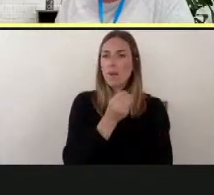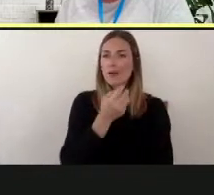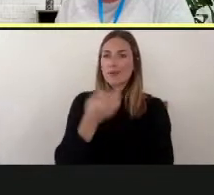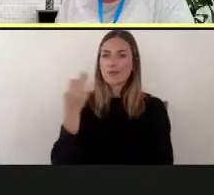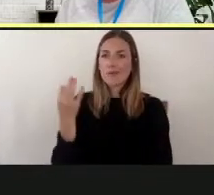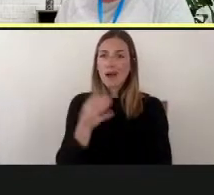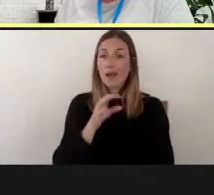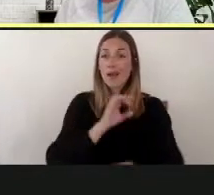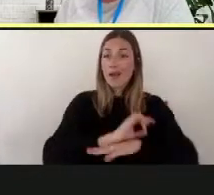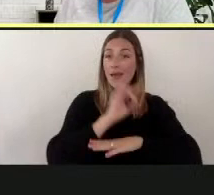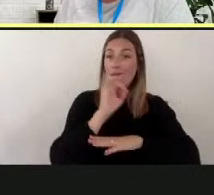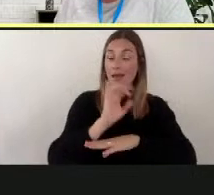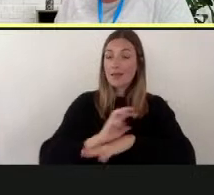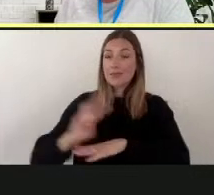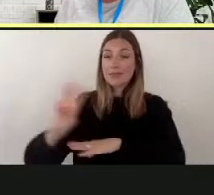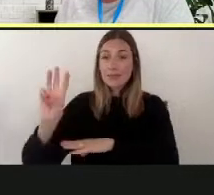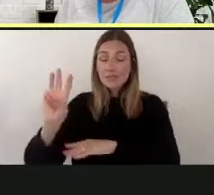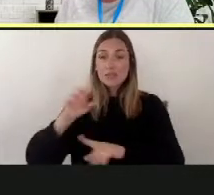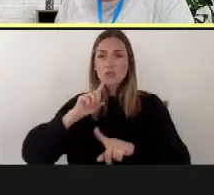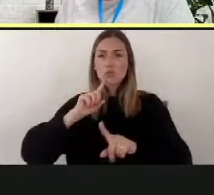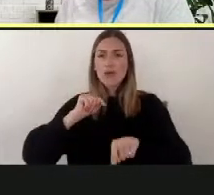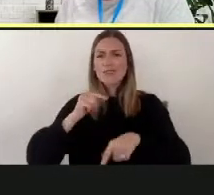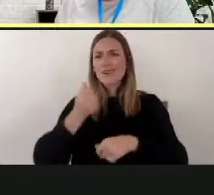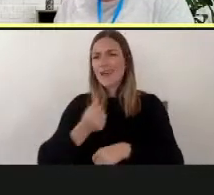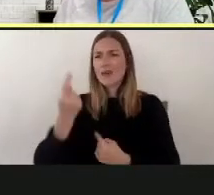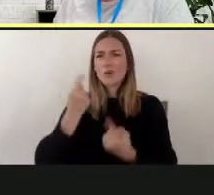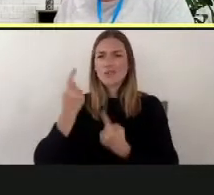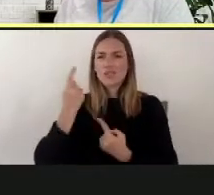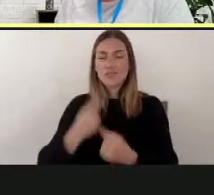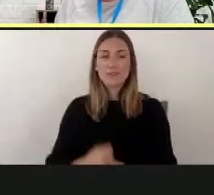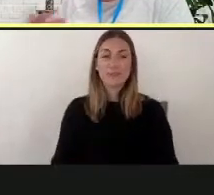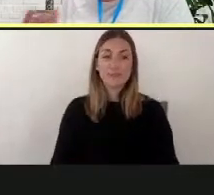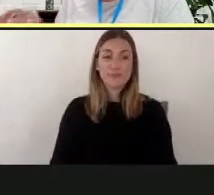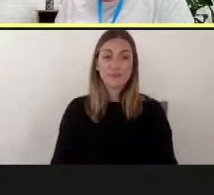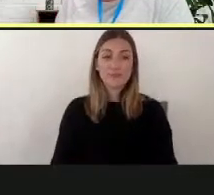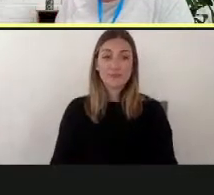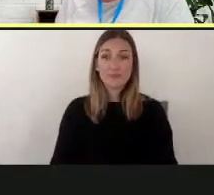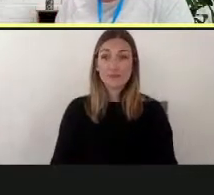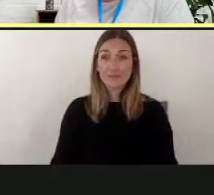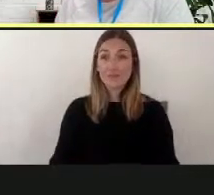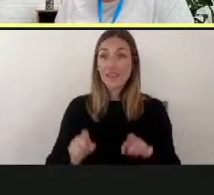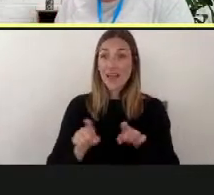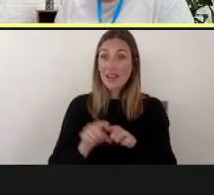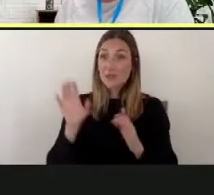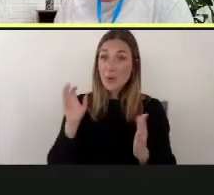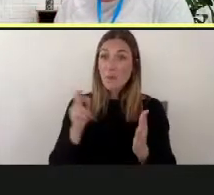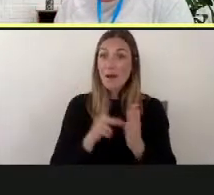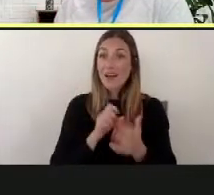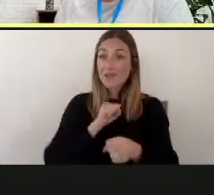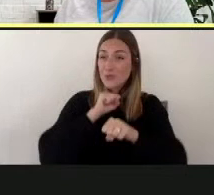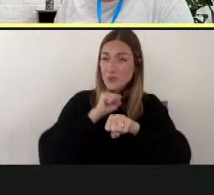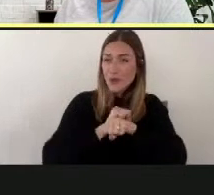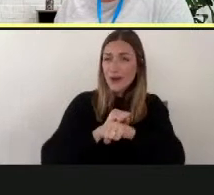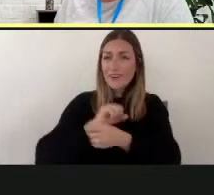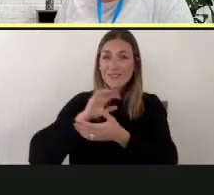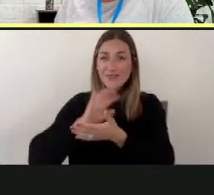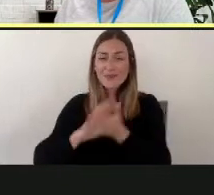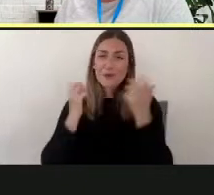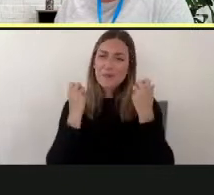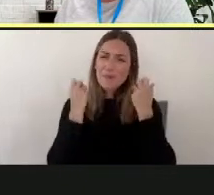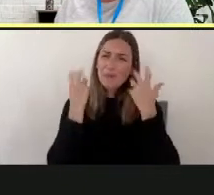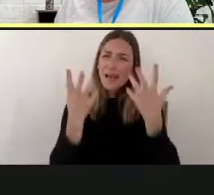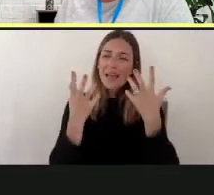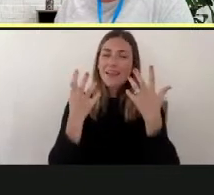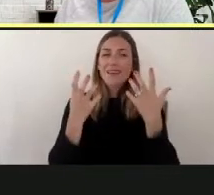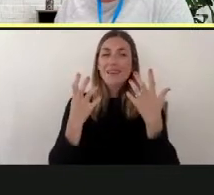6 p.m. to answer any of your questions. And as we return to work and school, many employers and